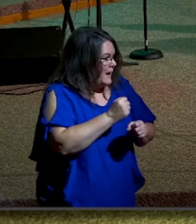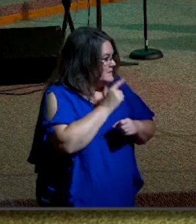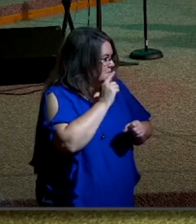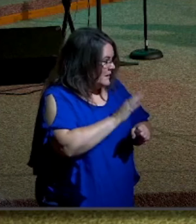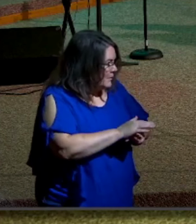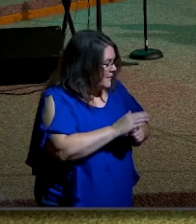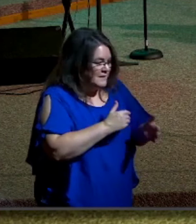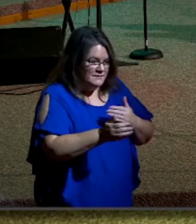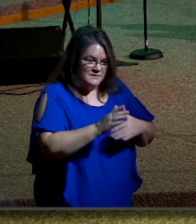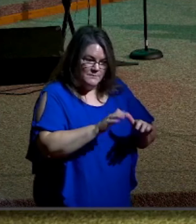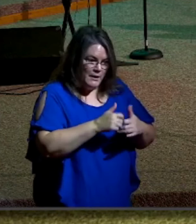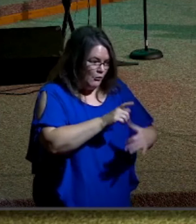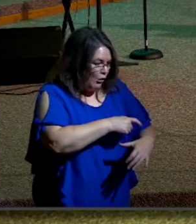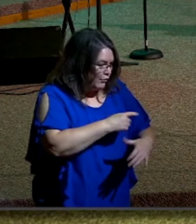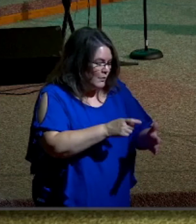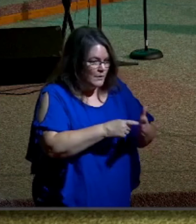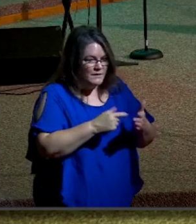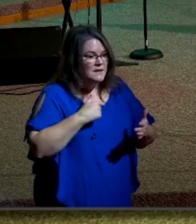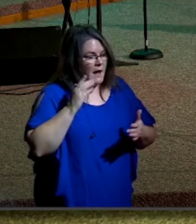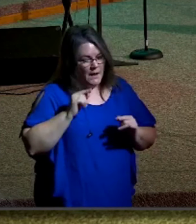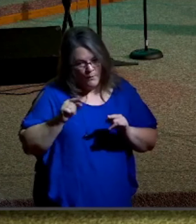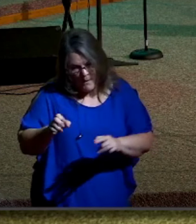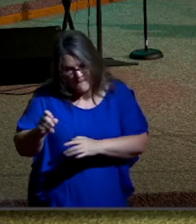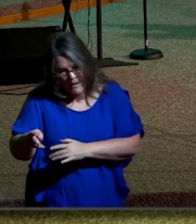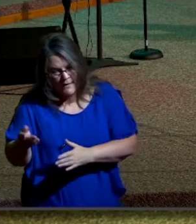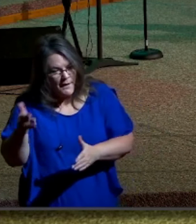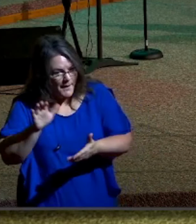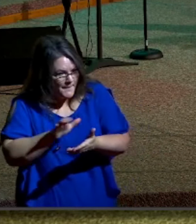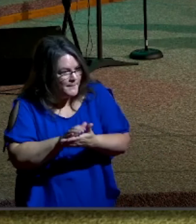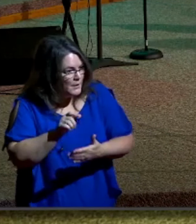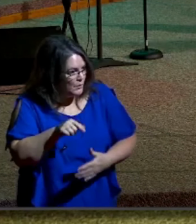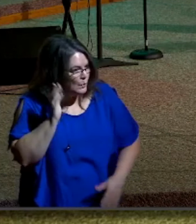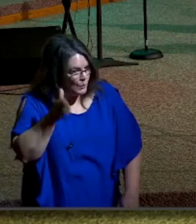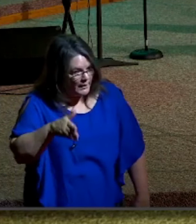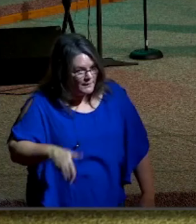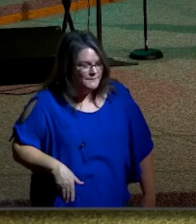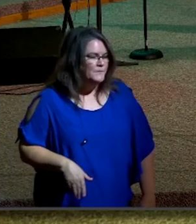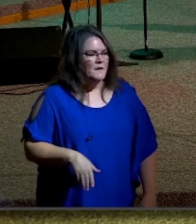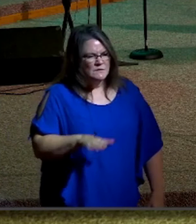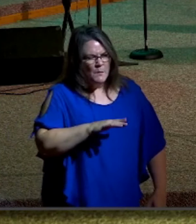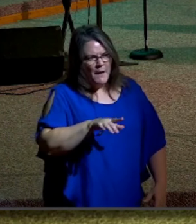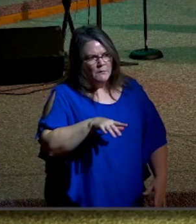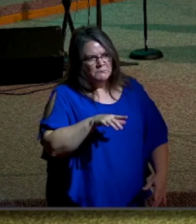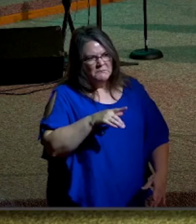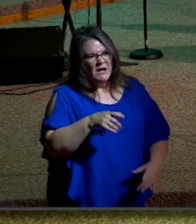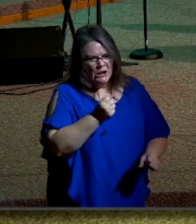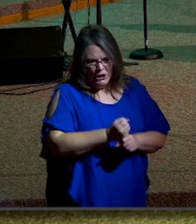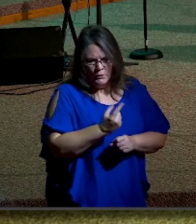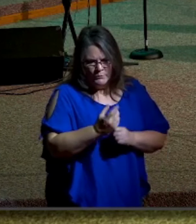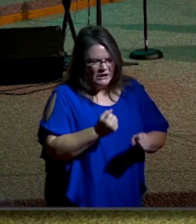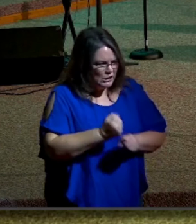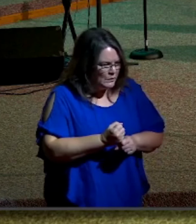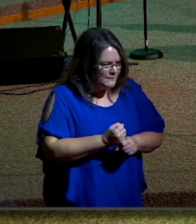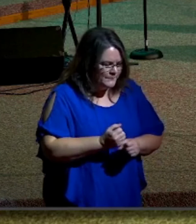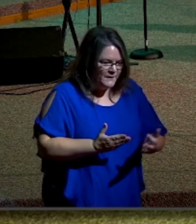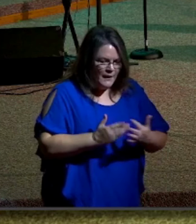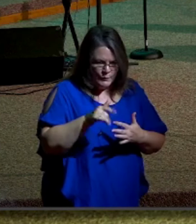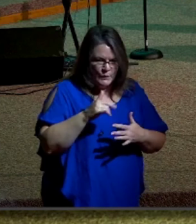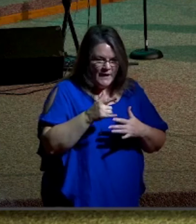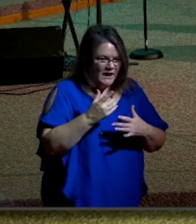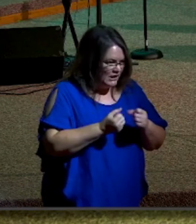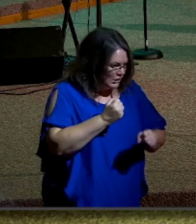long it takes, I'll come back and I'll marry you. So it ended up taking about a year. And over the course of a year, I just